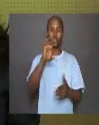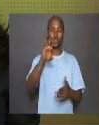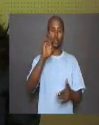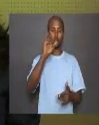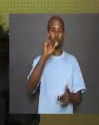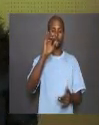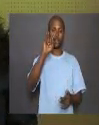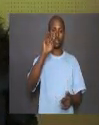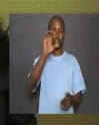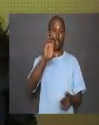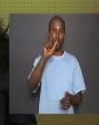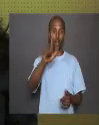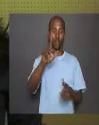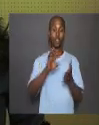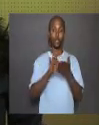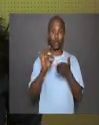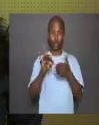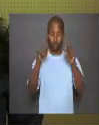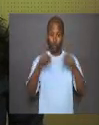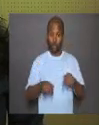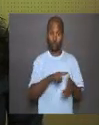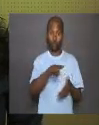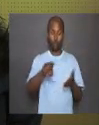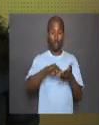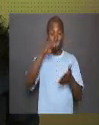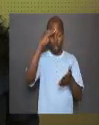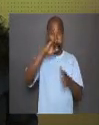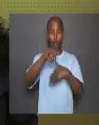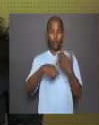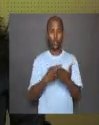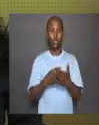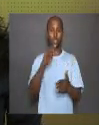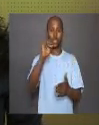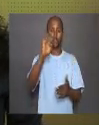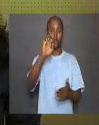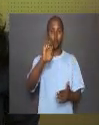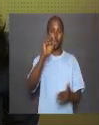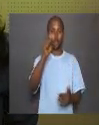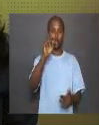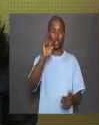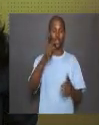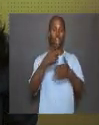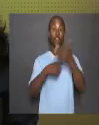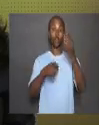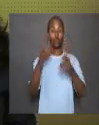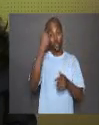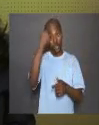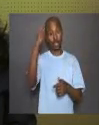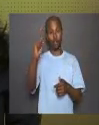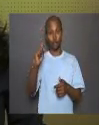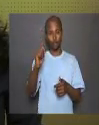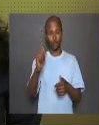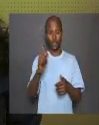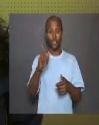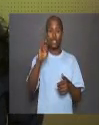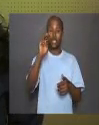numbers. Today, we will learn about the mean value theorem. The